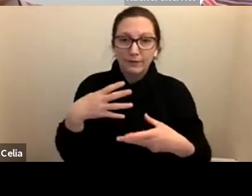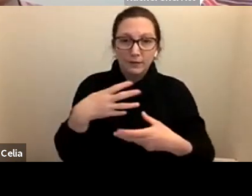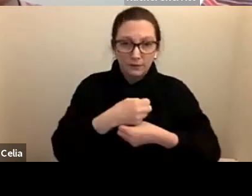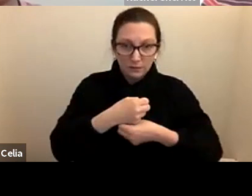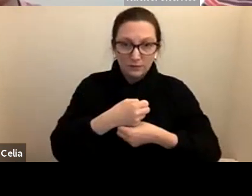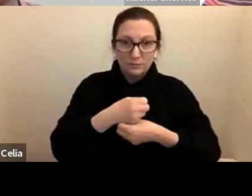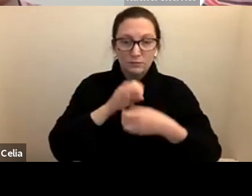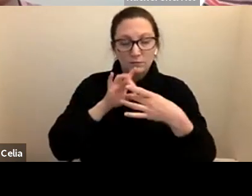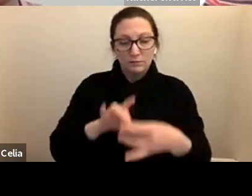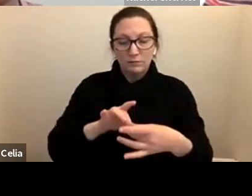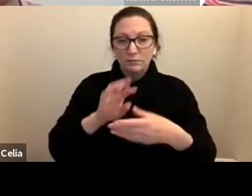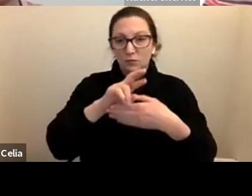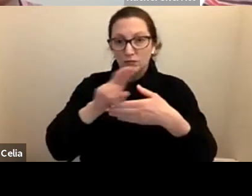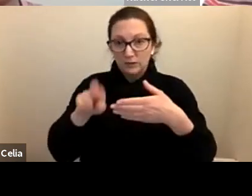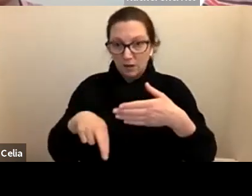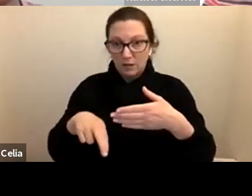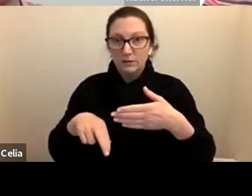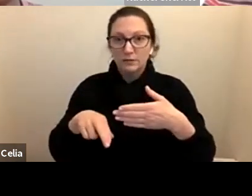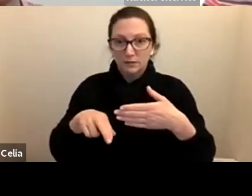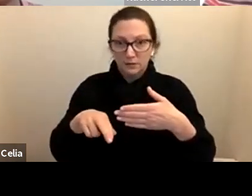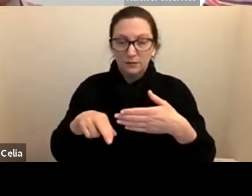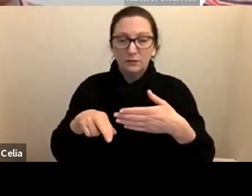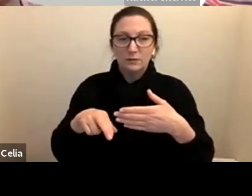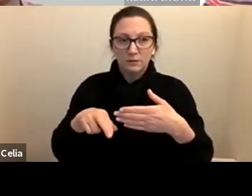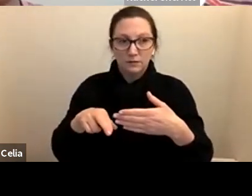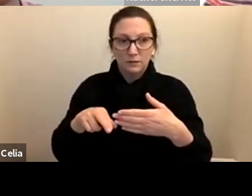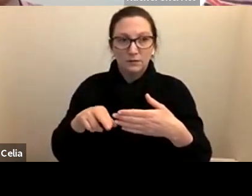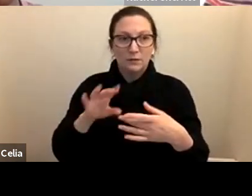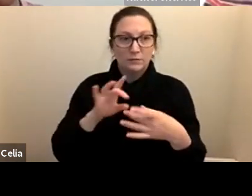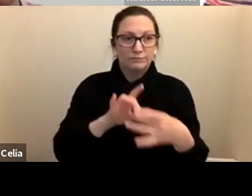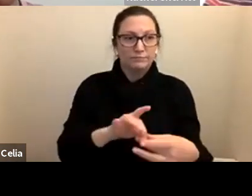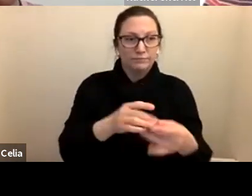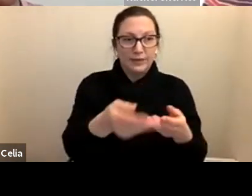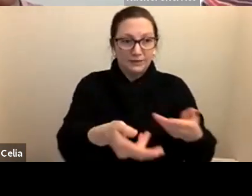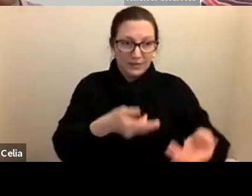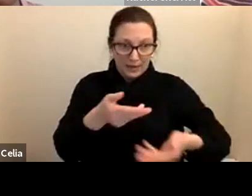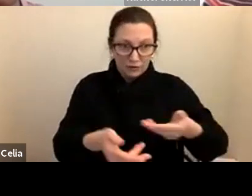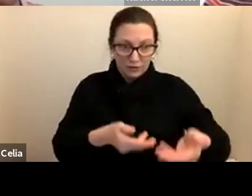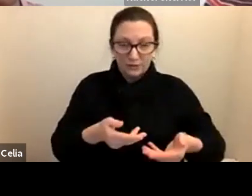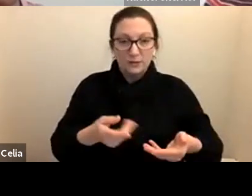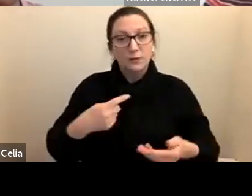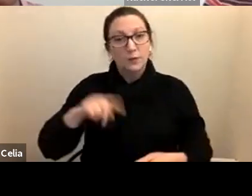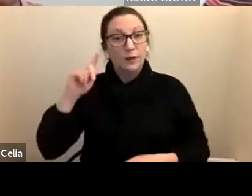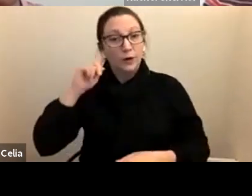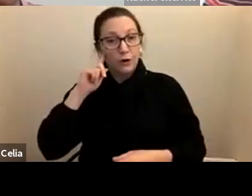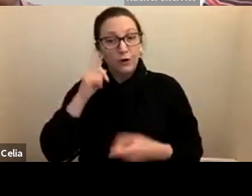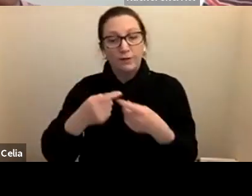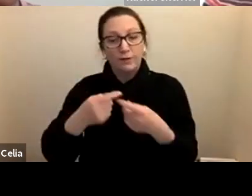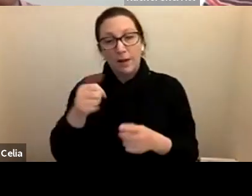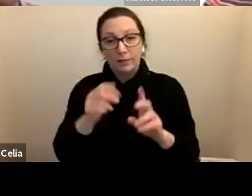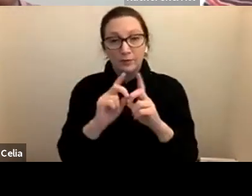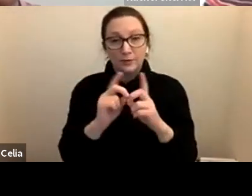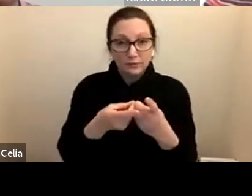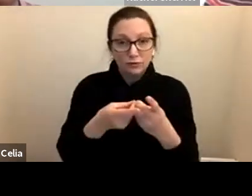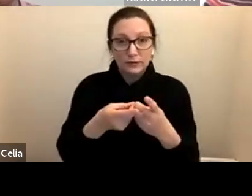the results that have come in vis-a-vis the invitations. We've heard from other districts as